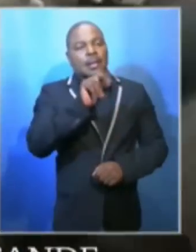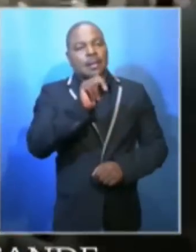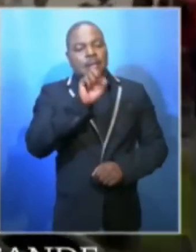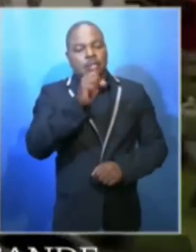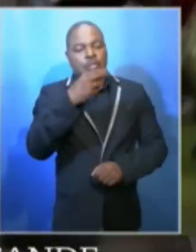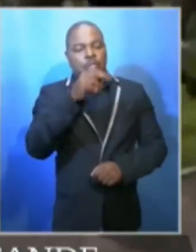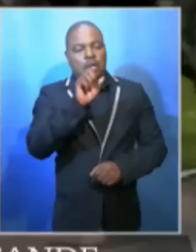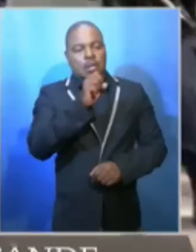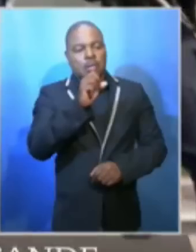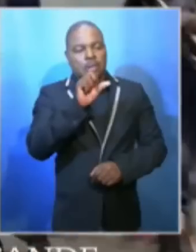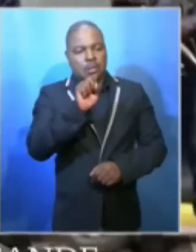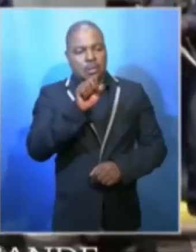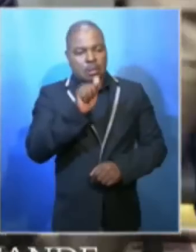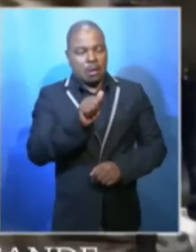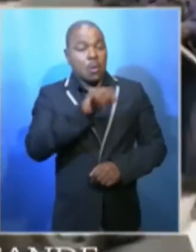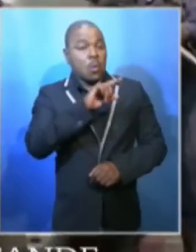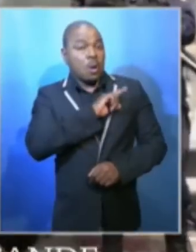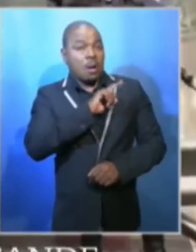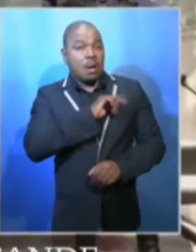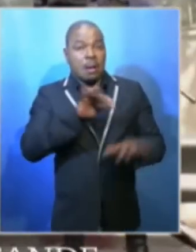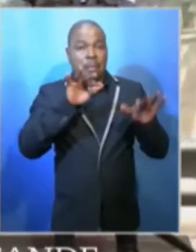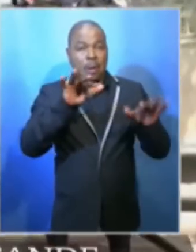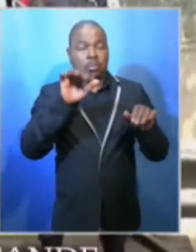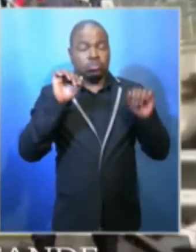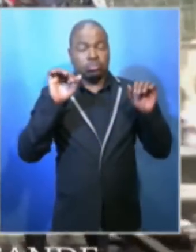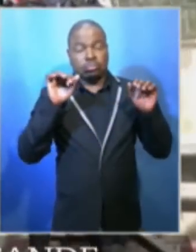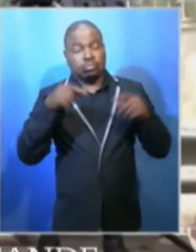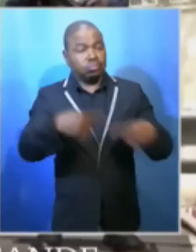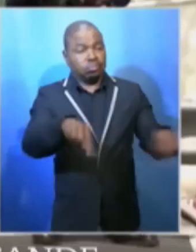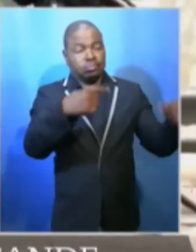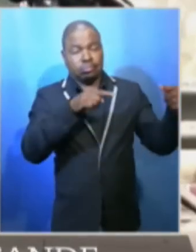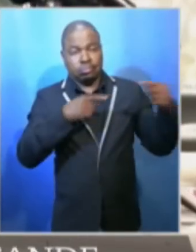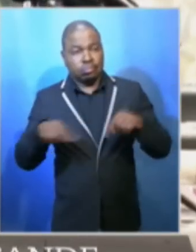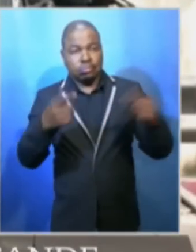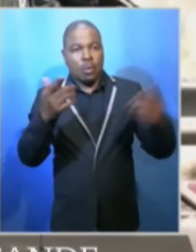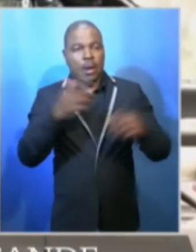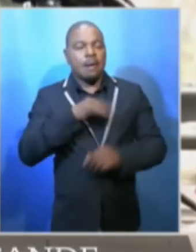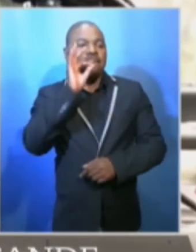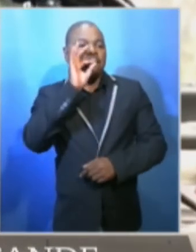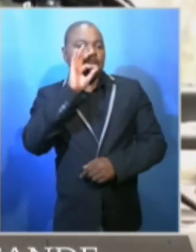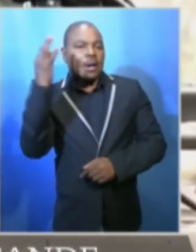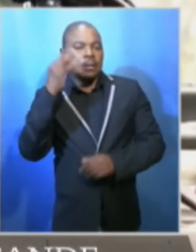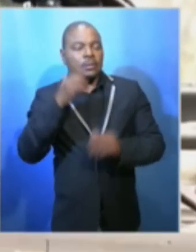gore ba dira ditshupetso ba kokwane kwa ntle ga ntlokemedi ya fora.